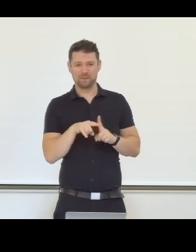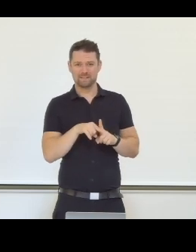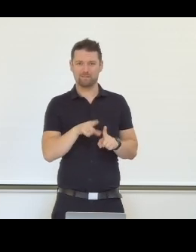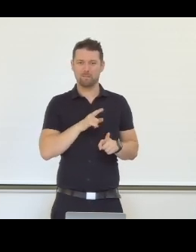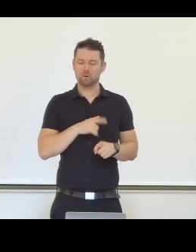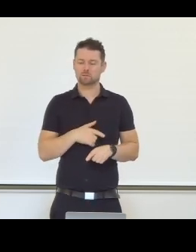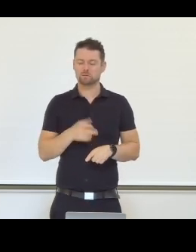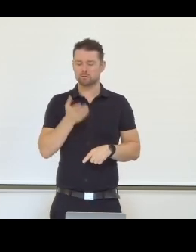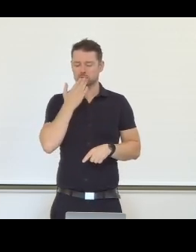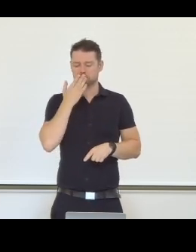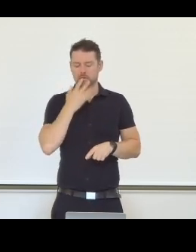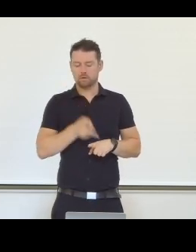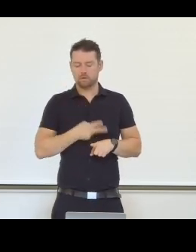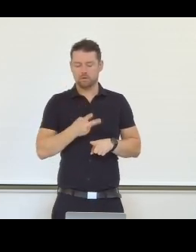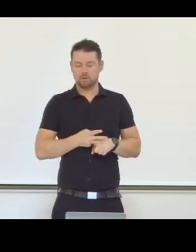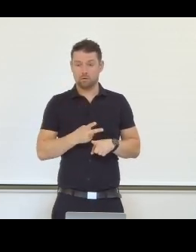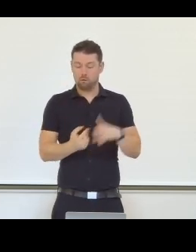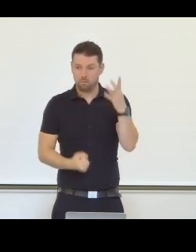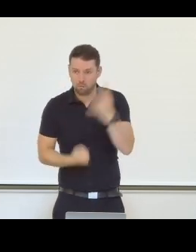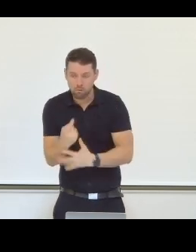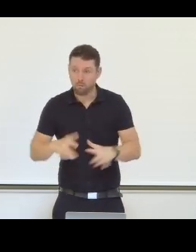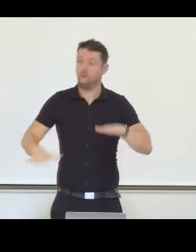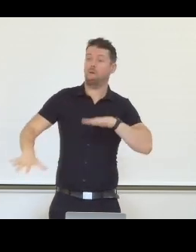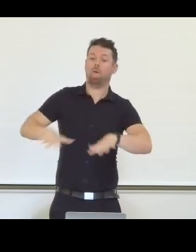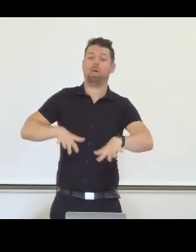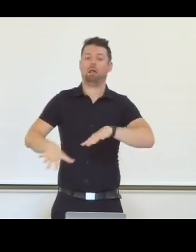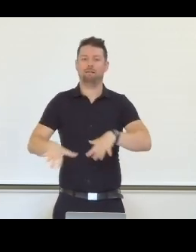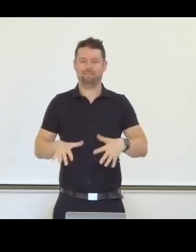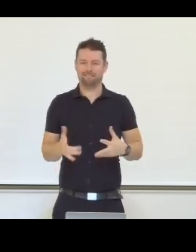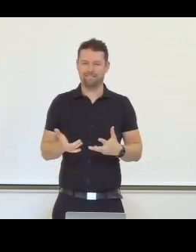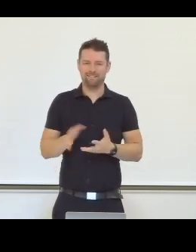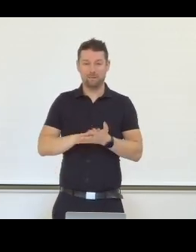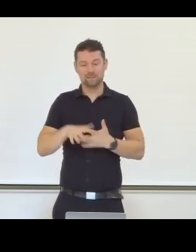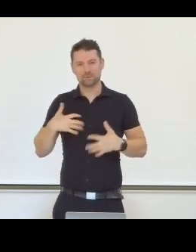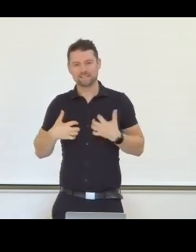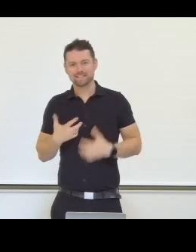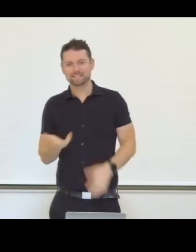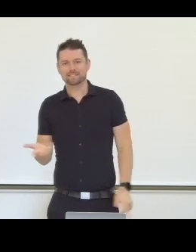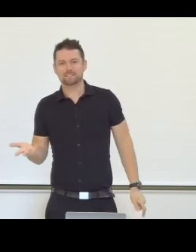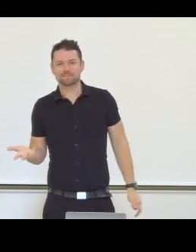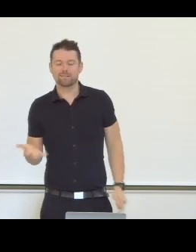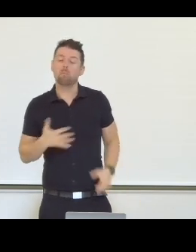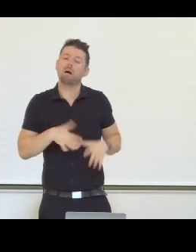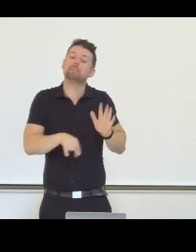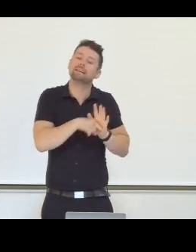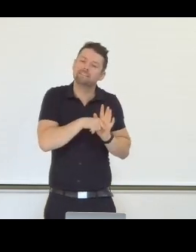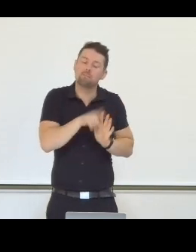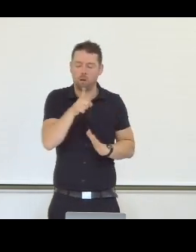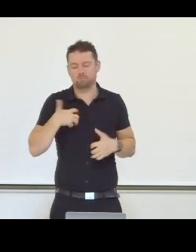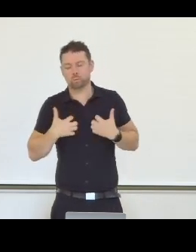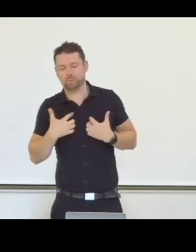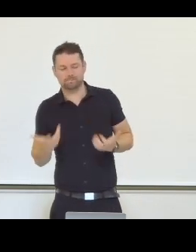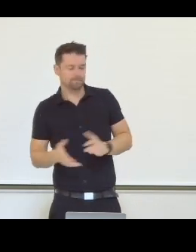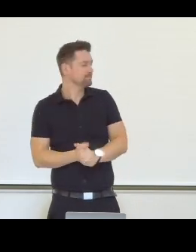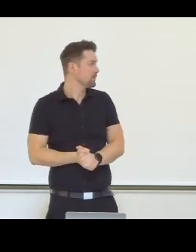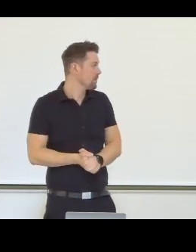different. It was breaking that monotony. It broke this monotony, even though it started a bit negative.